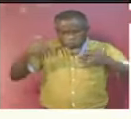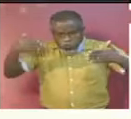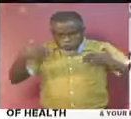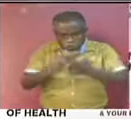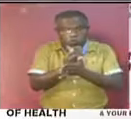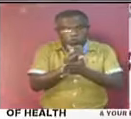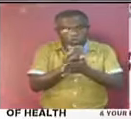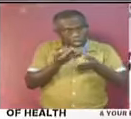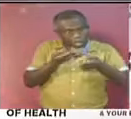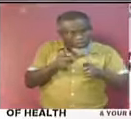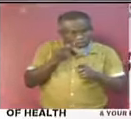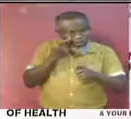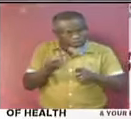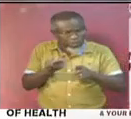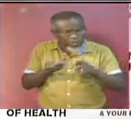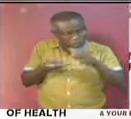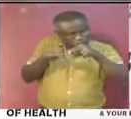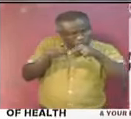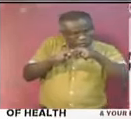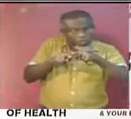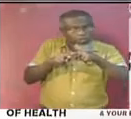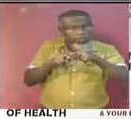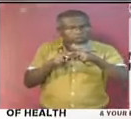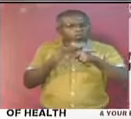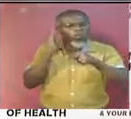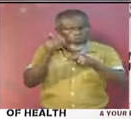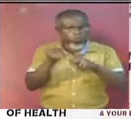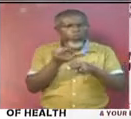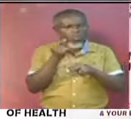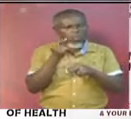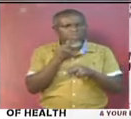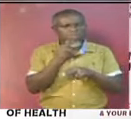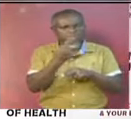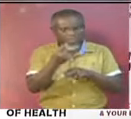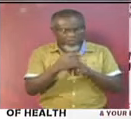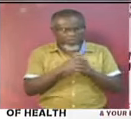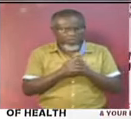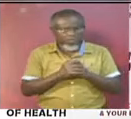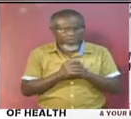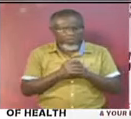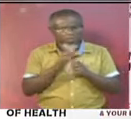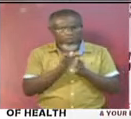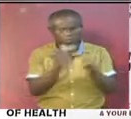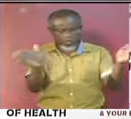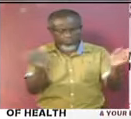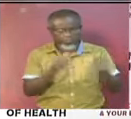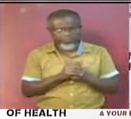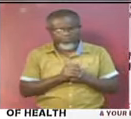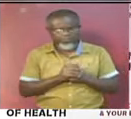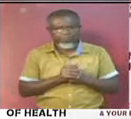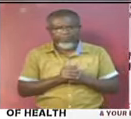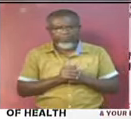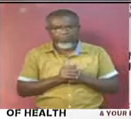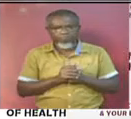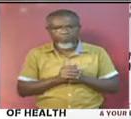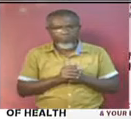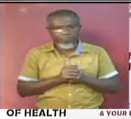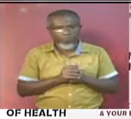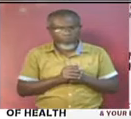conferences. Thank you very much. And you know, doctors, on Monday last was